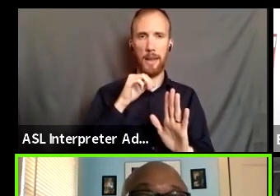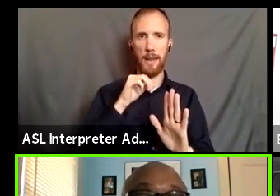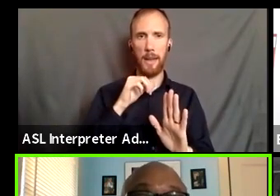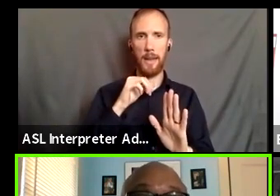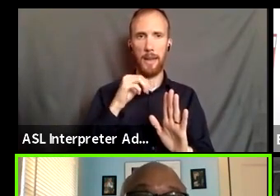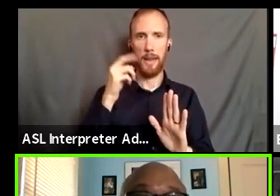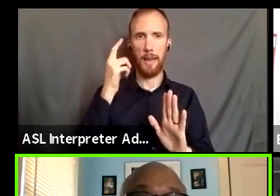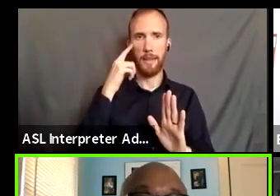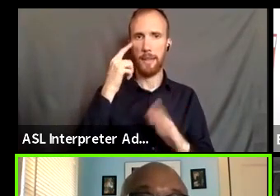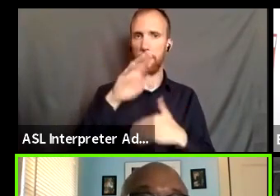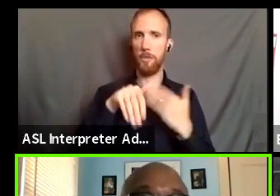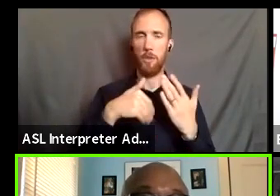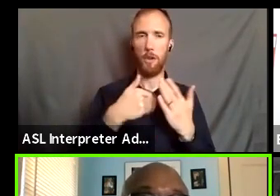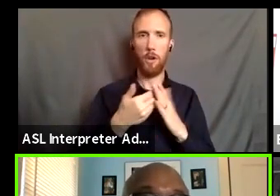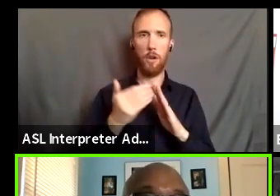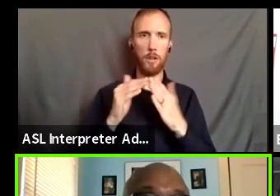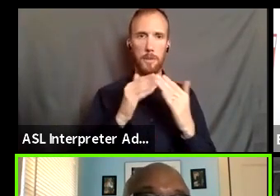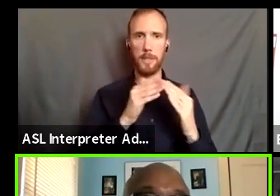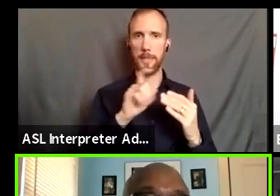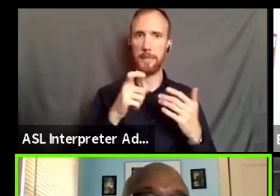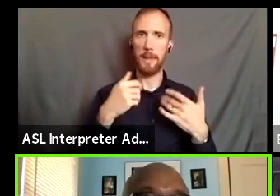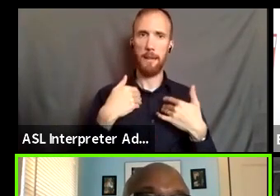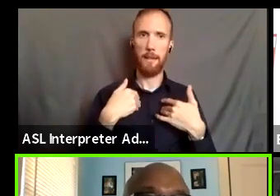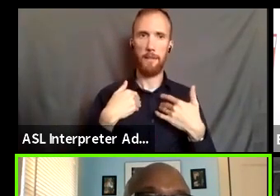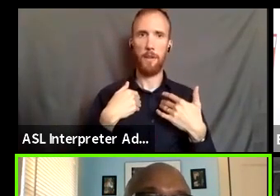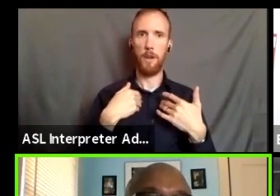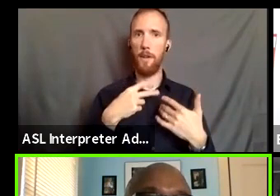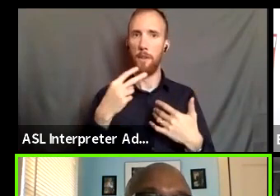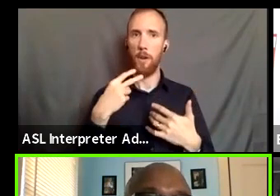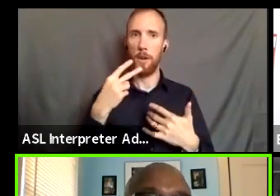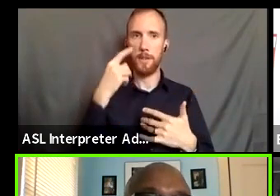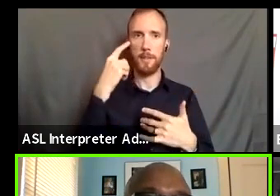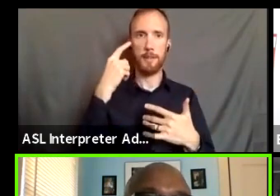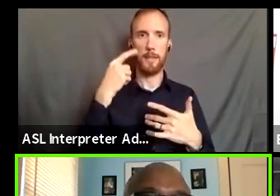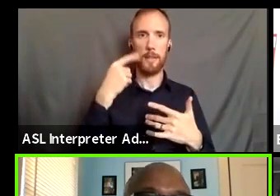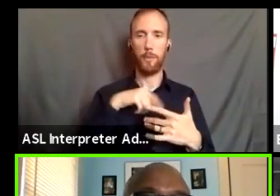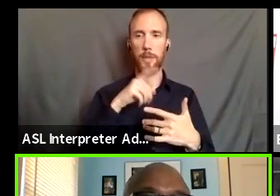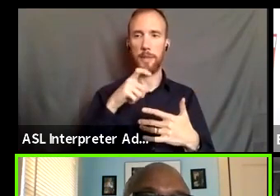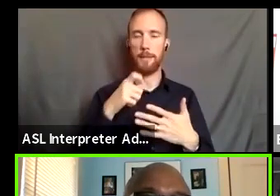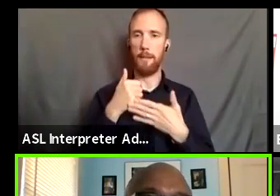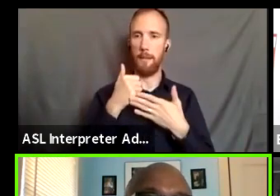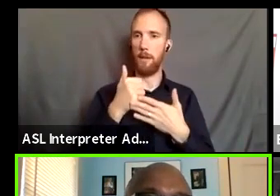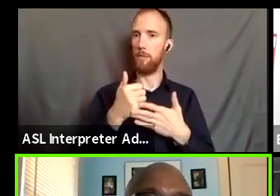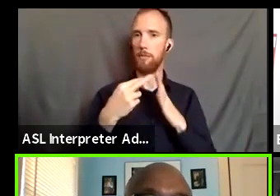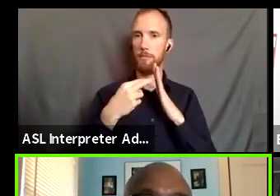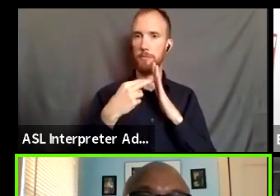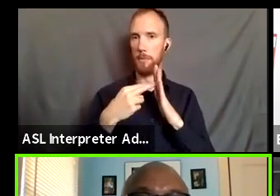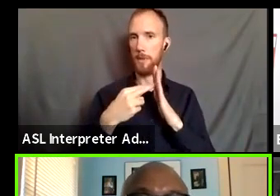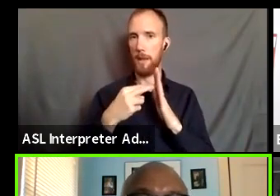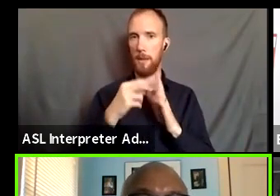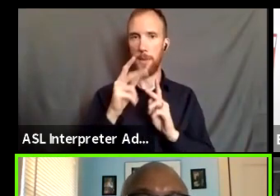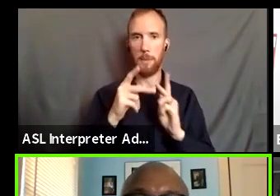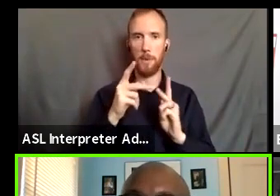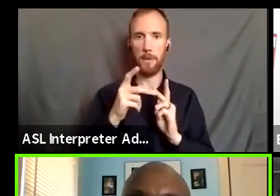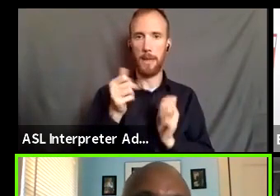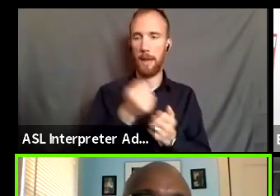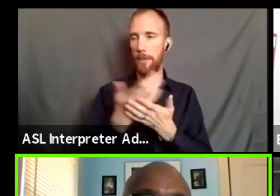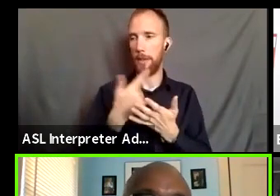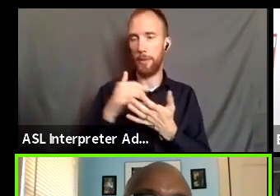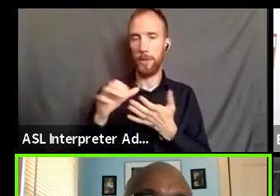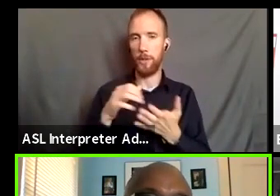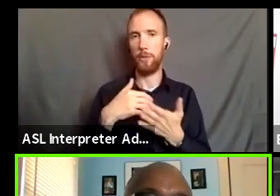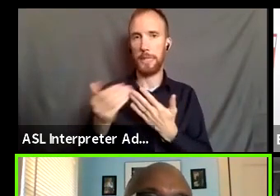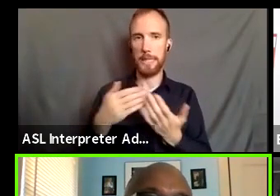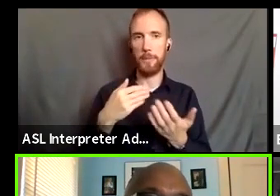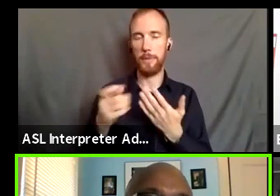anything and everything that we do um i'm not somebody asked me you know the other day about picking a side it's not about